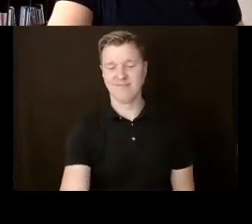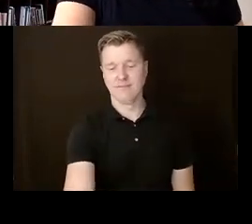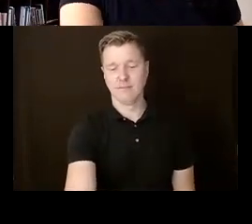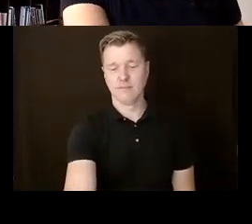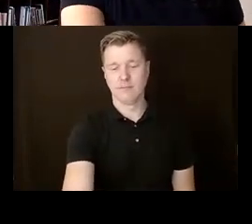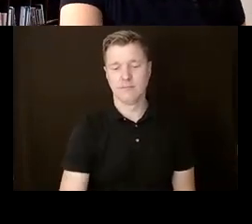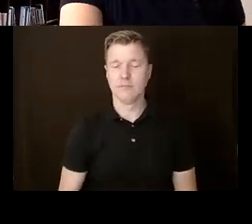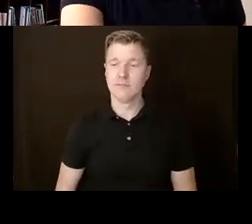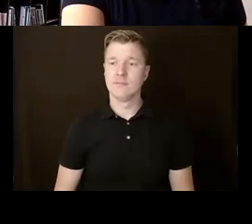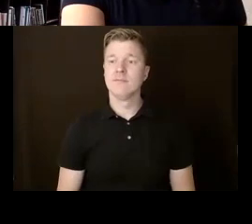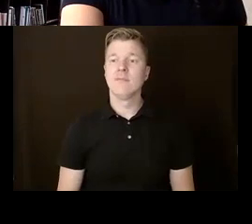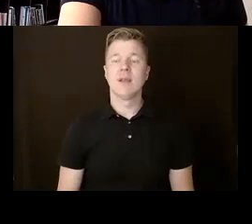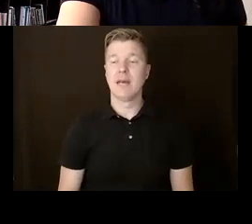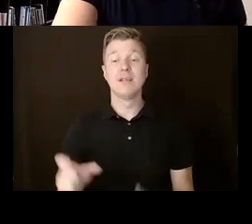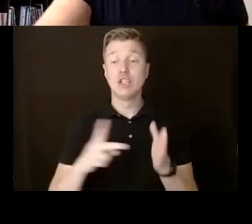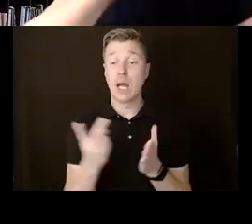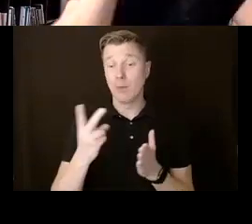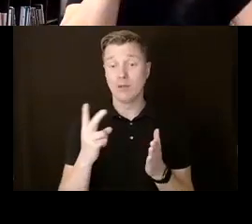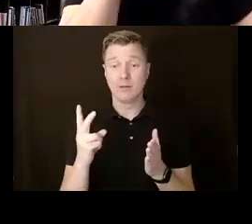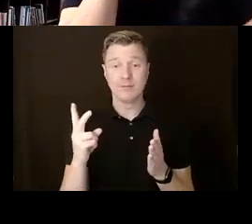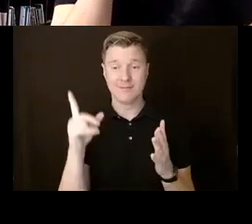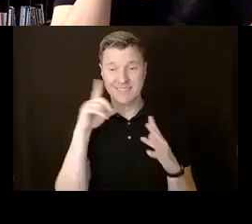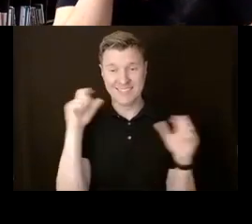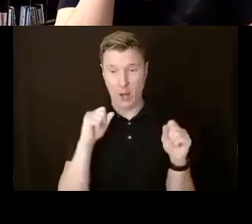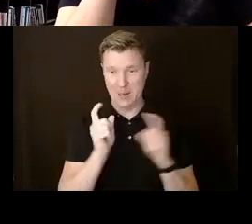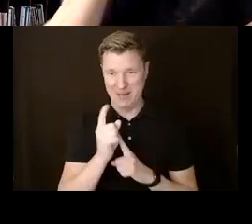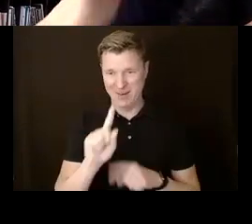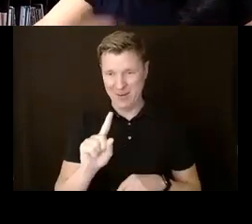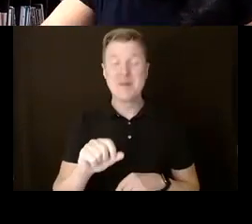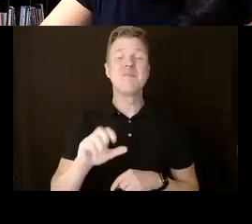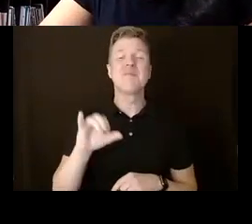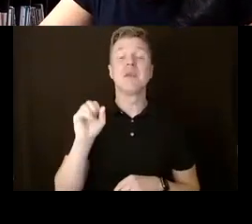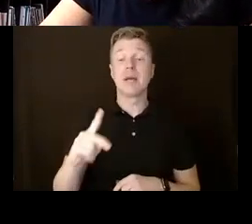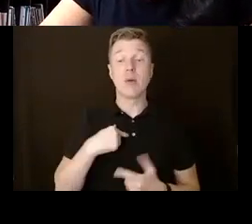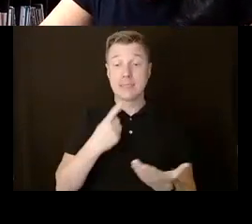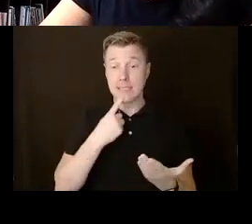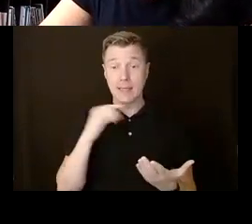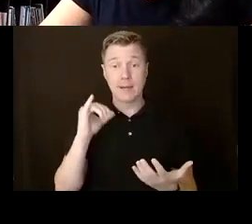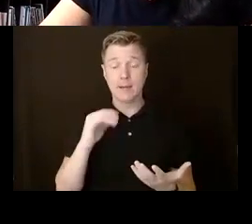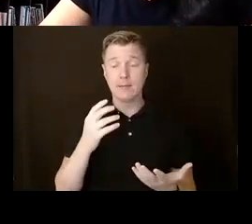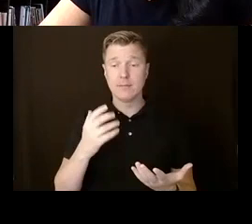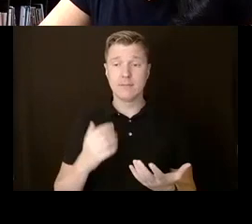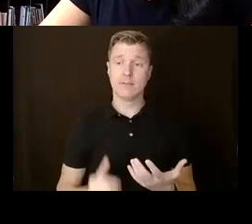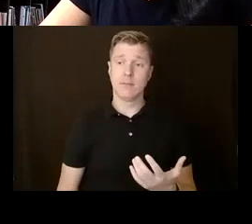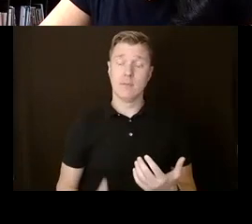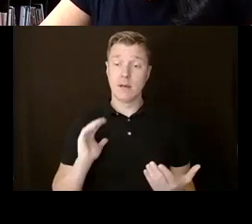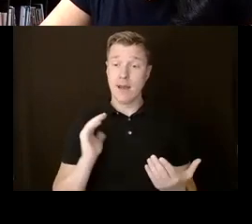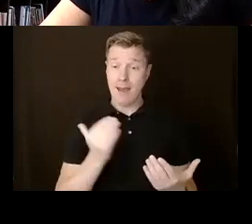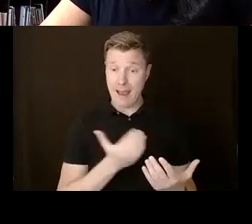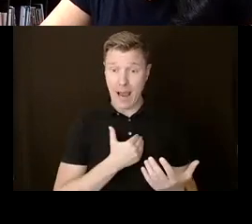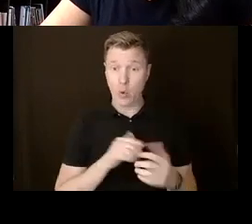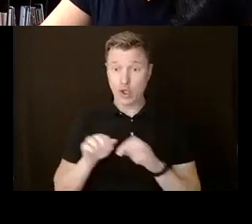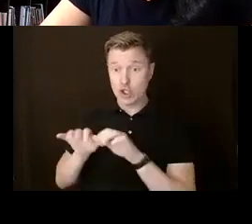I'm going to have double sound just a second. Okay. So I was saying, you know, on our